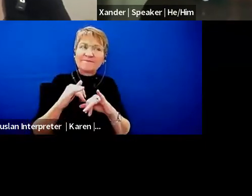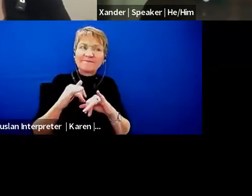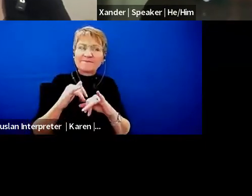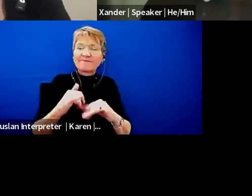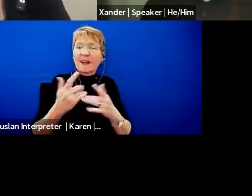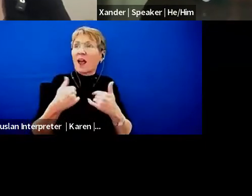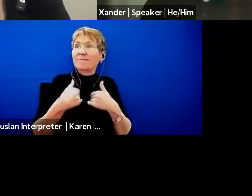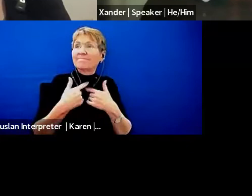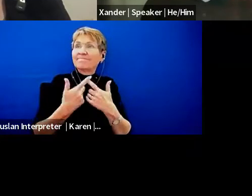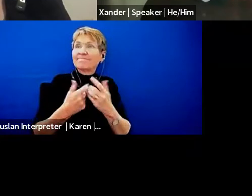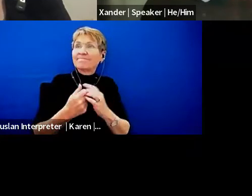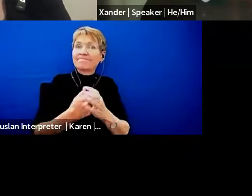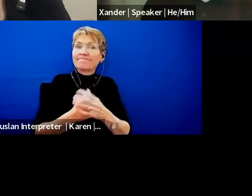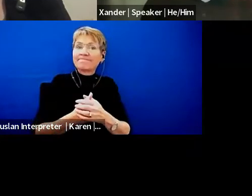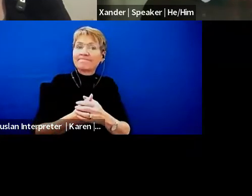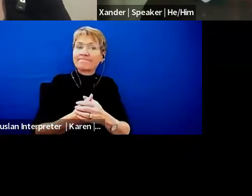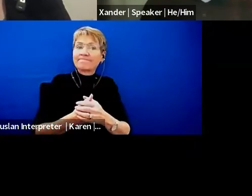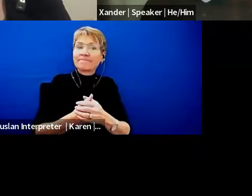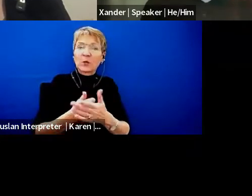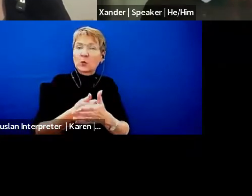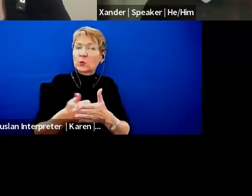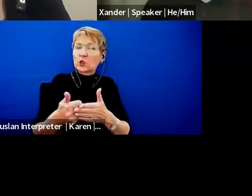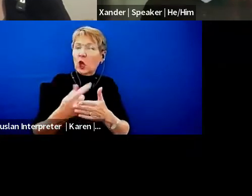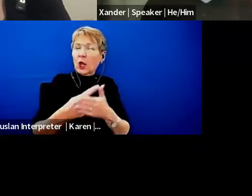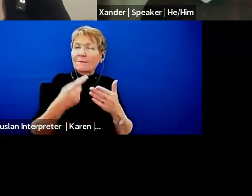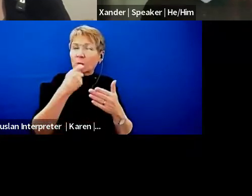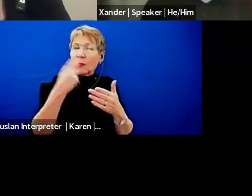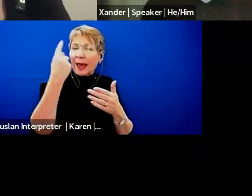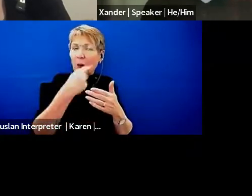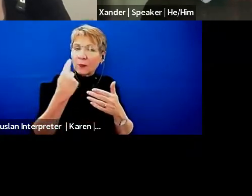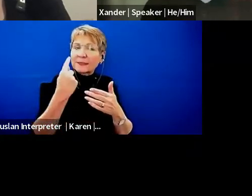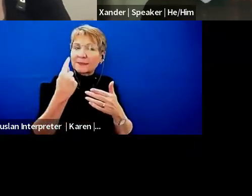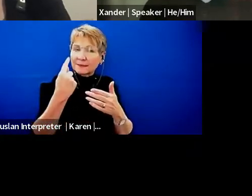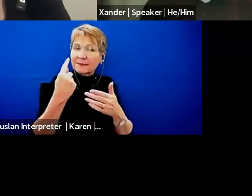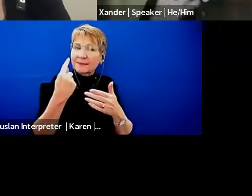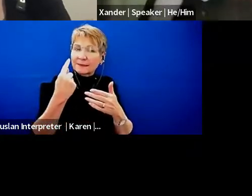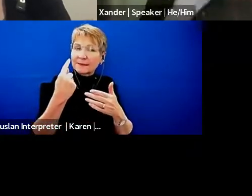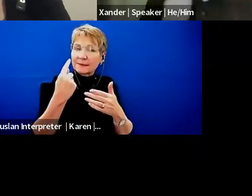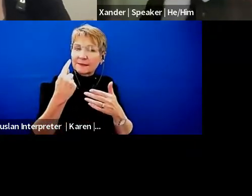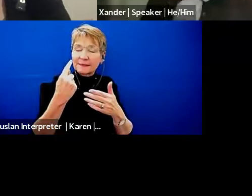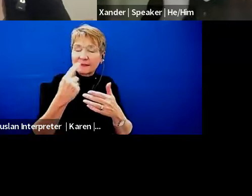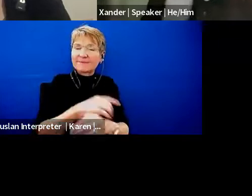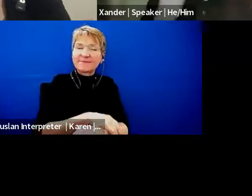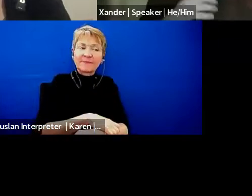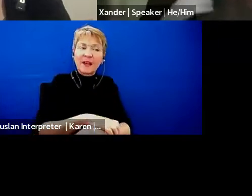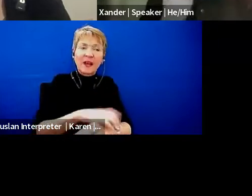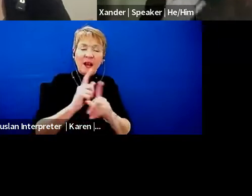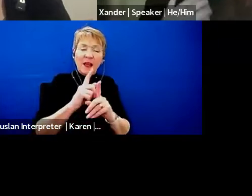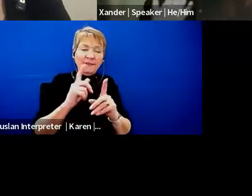I usually it only lasts for a couple of hours, just the initial brain just like, no, I don't